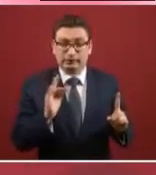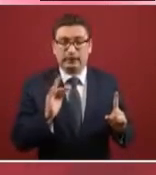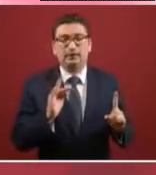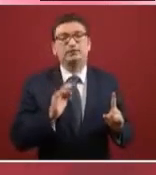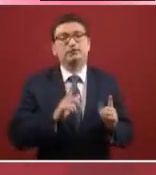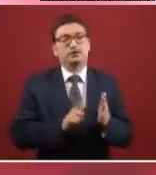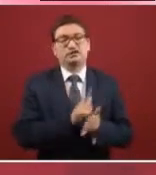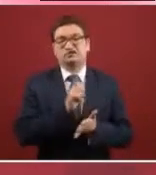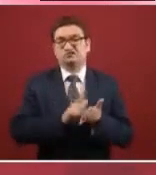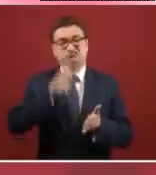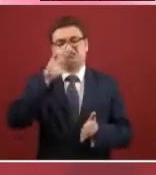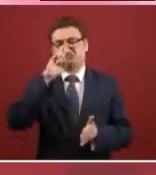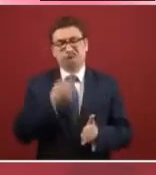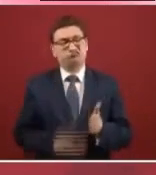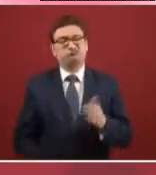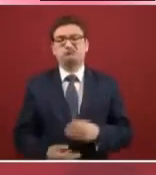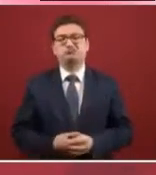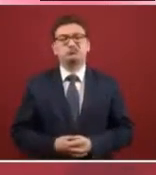Crime